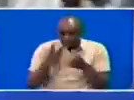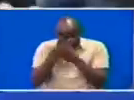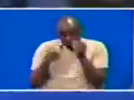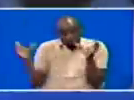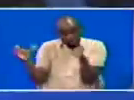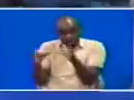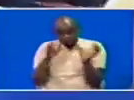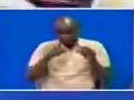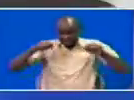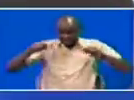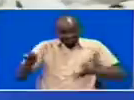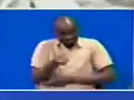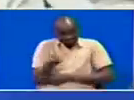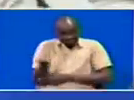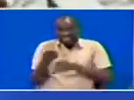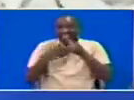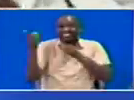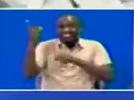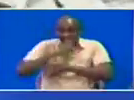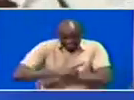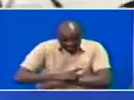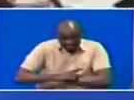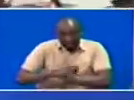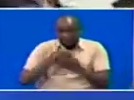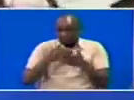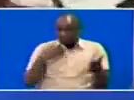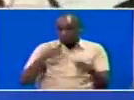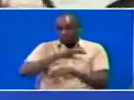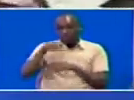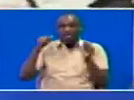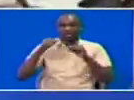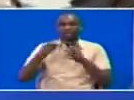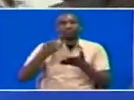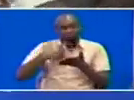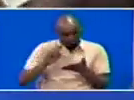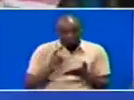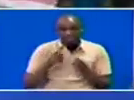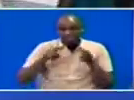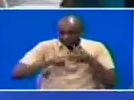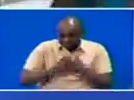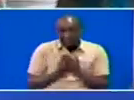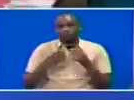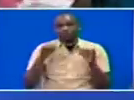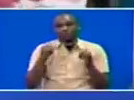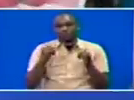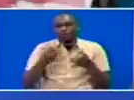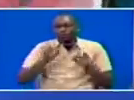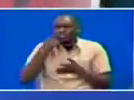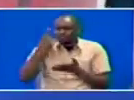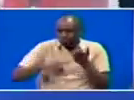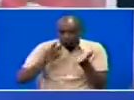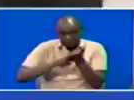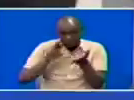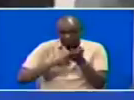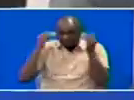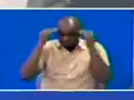parties to reach an agreement within 90 days before the collective bargaining agreement would take effect by officially being registered by